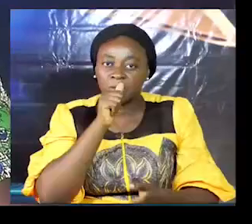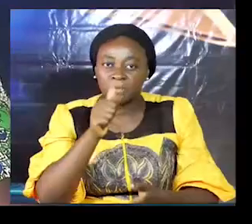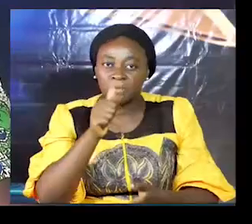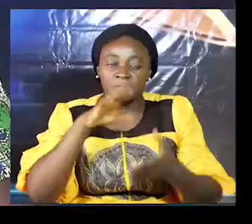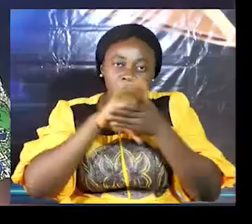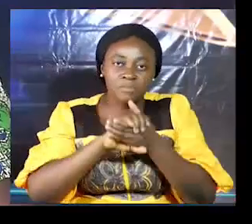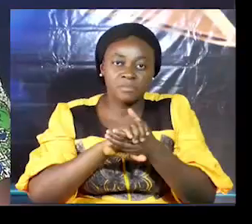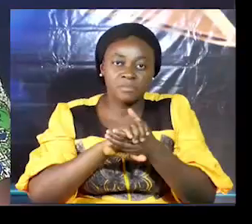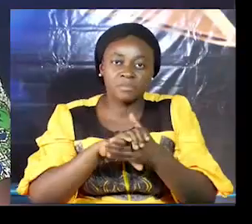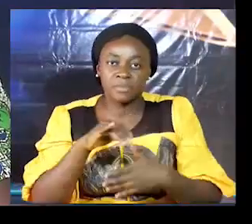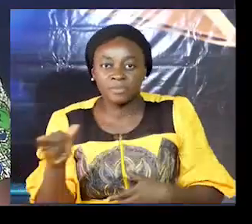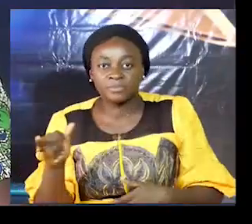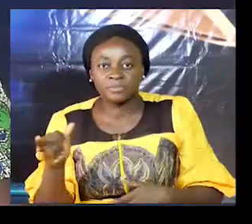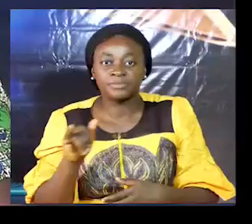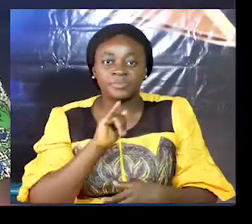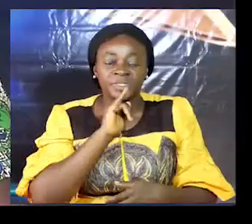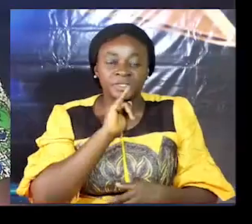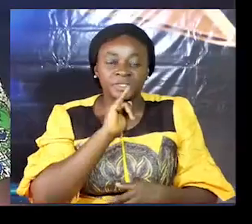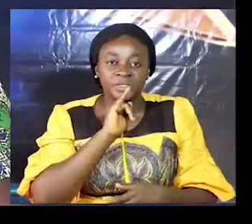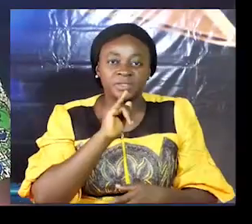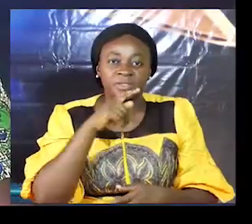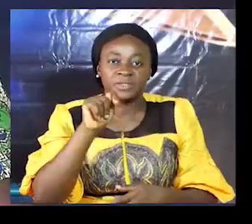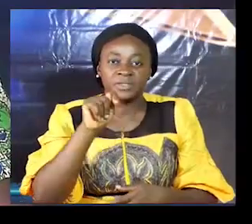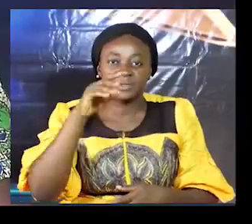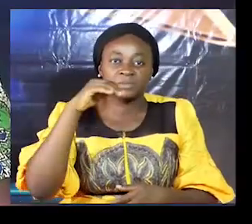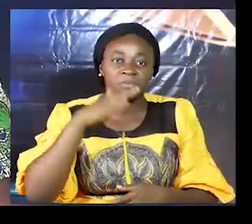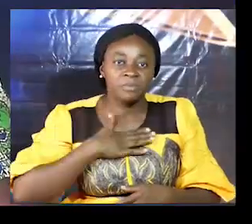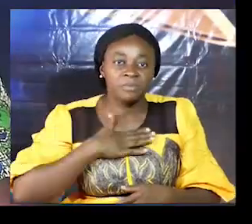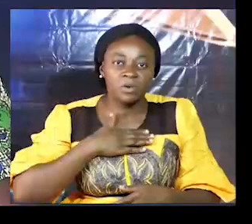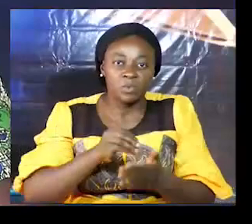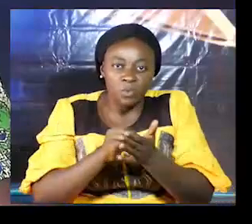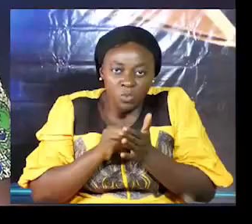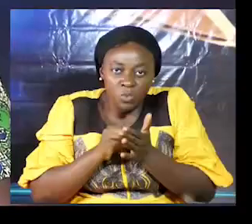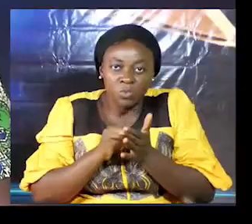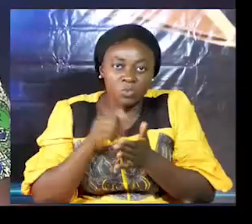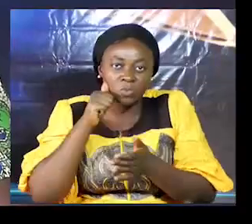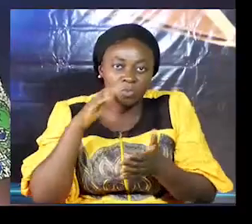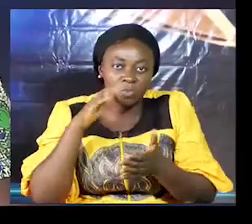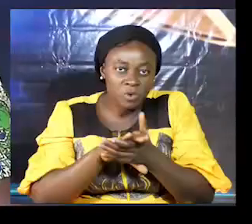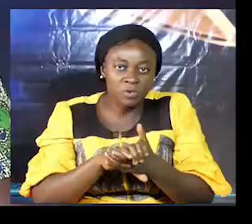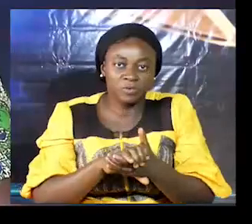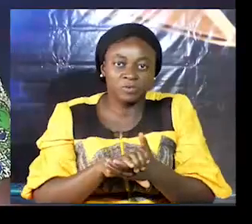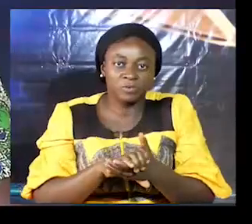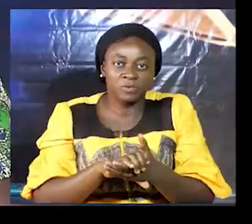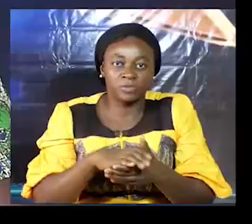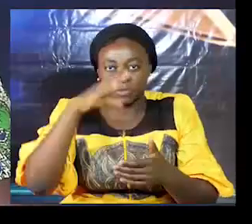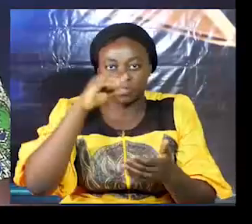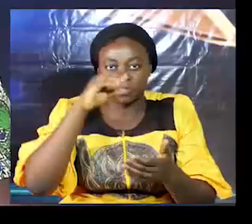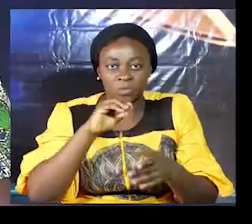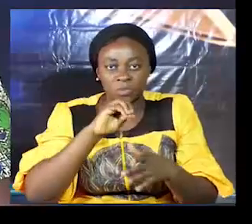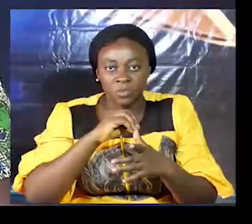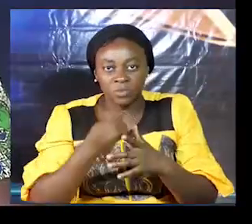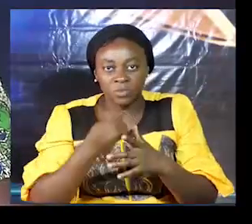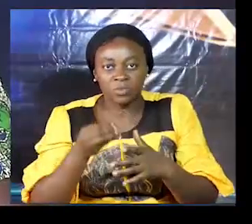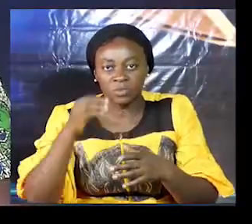who is the will of God for my life, how to be definite, how to be so sure before saying yes in marriage.